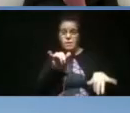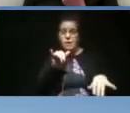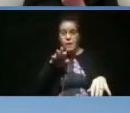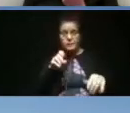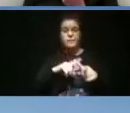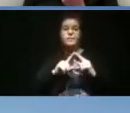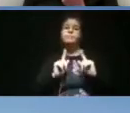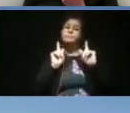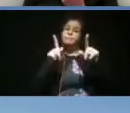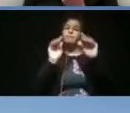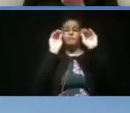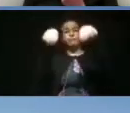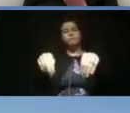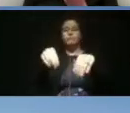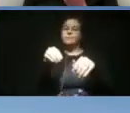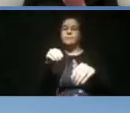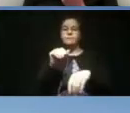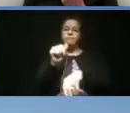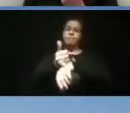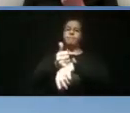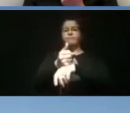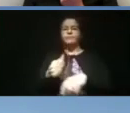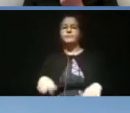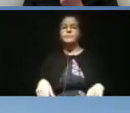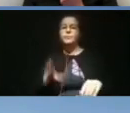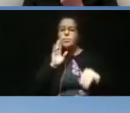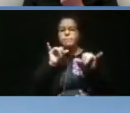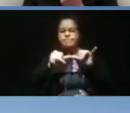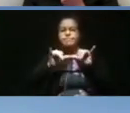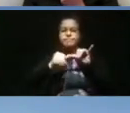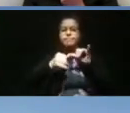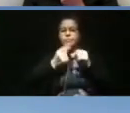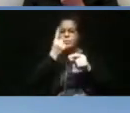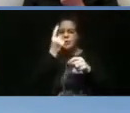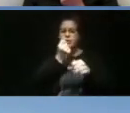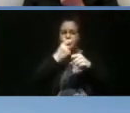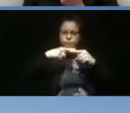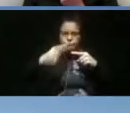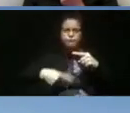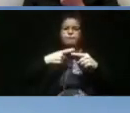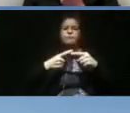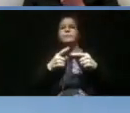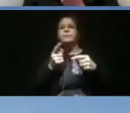the ice sheet, and we install these stations and put them up there, and they take measurements through the whole year, and then they use